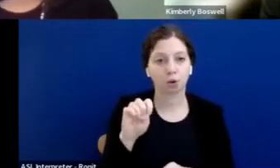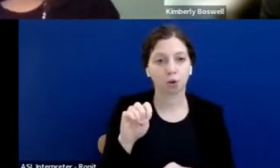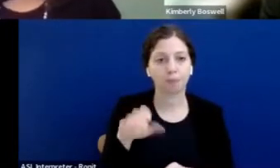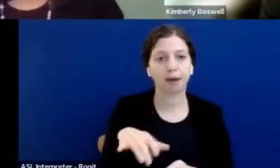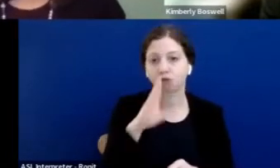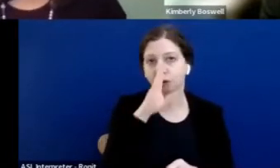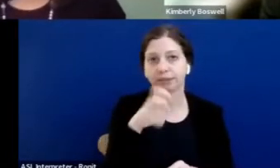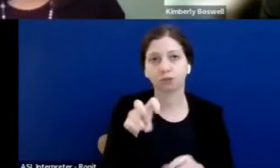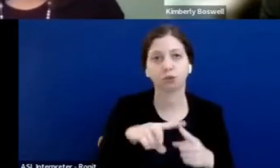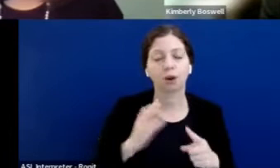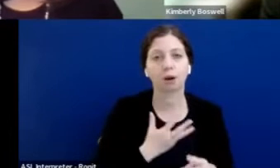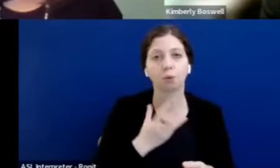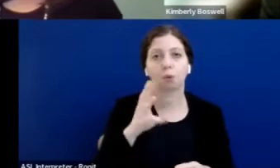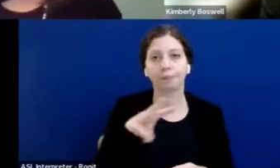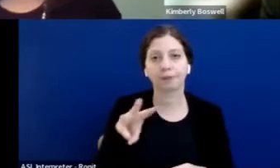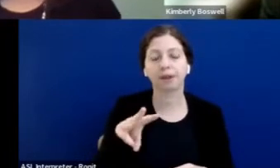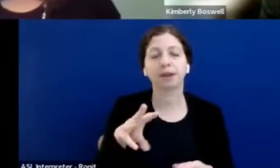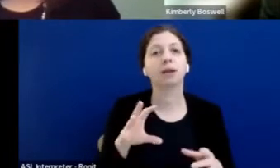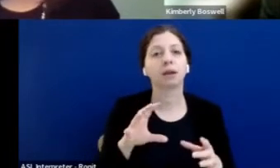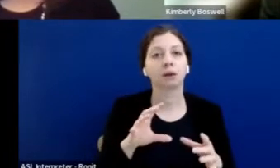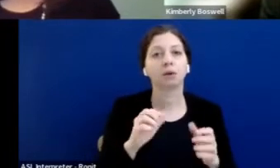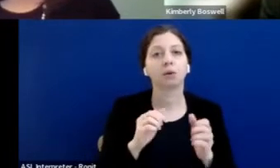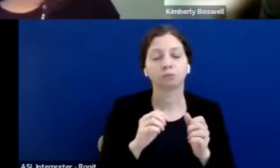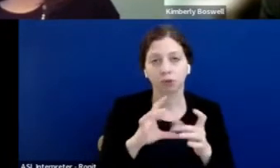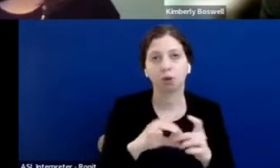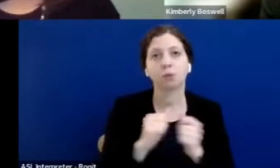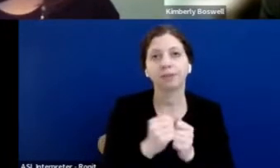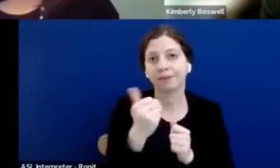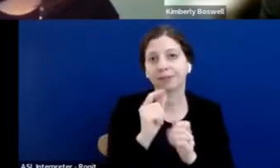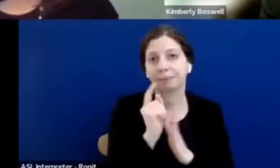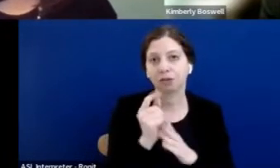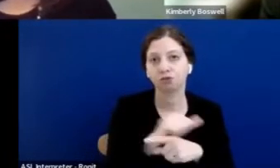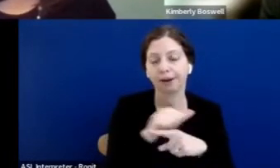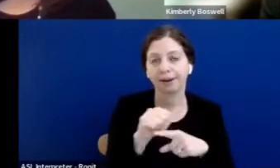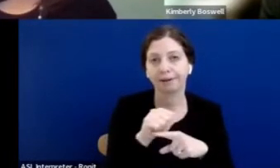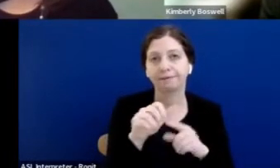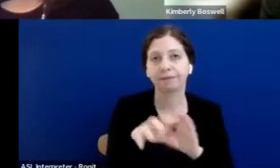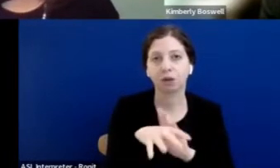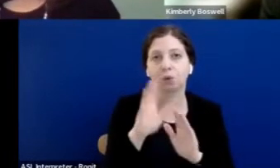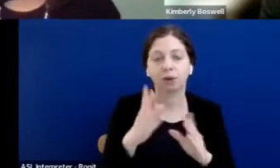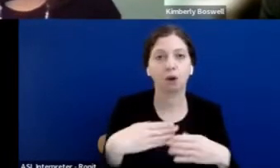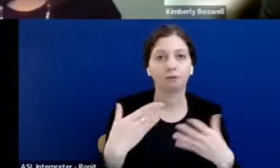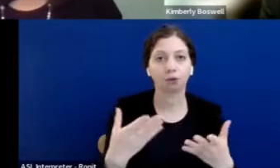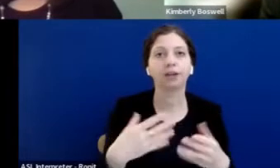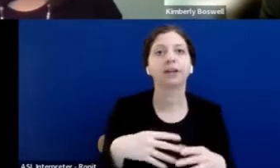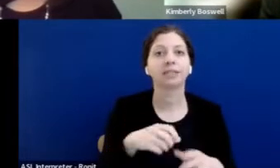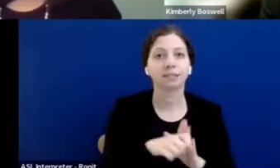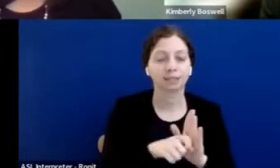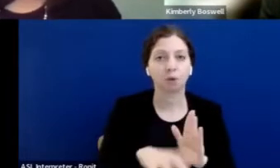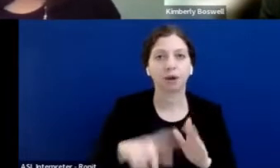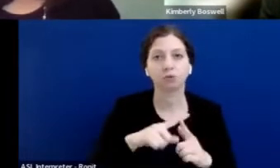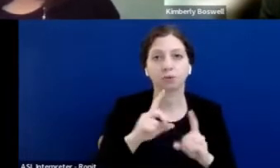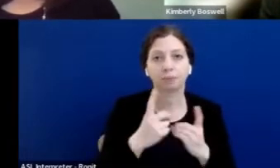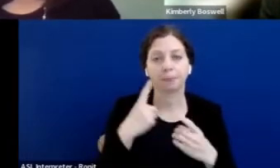website as well. That goes along with the 15-minute video training that we'll be offering statewide to Department of Mental Health employees